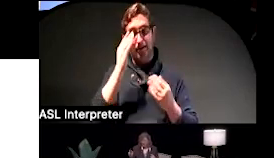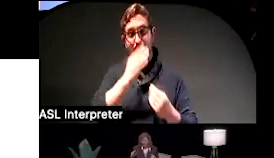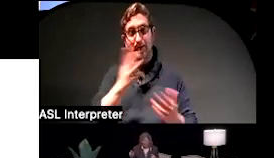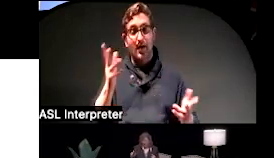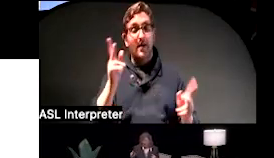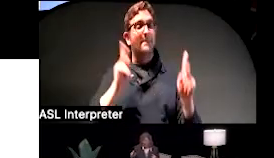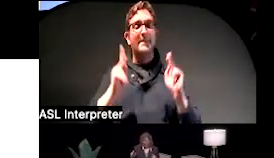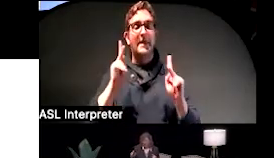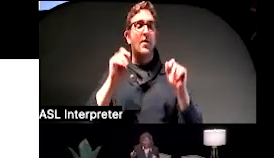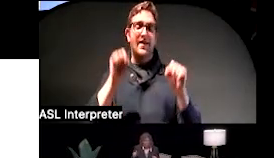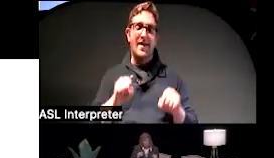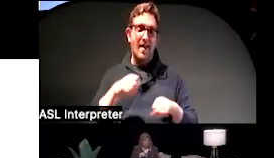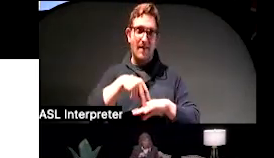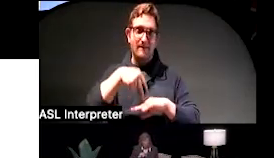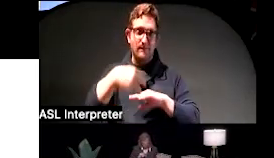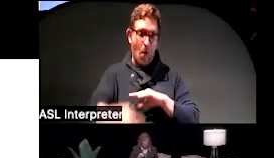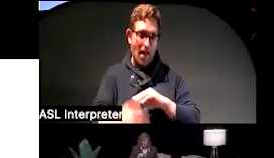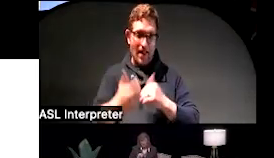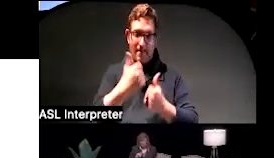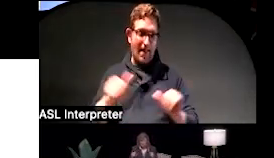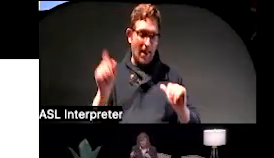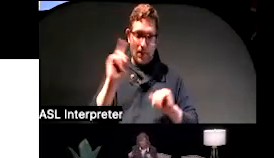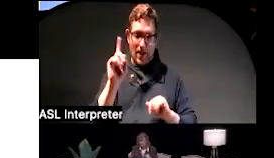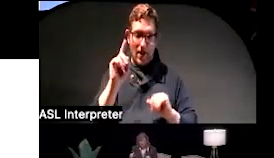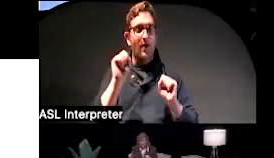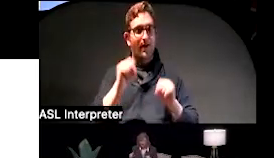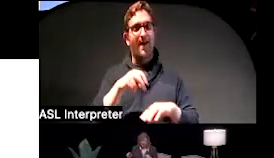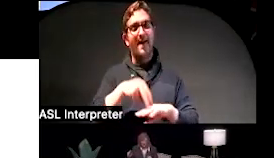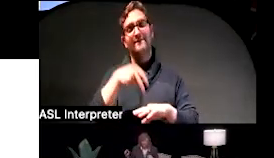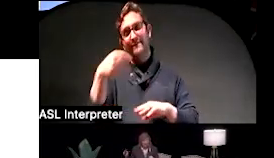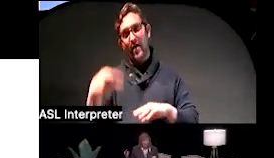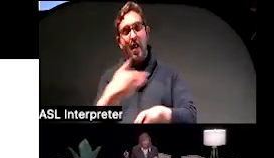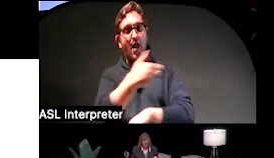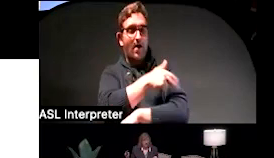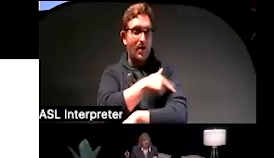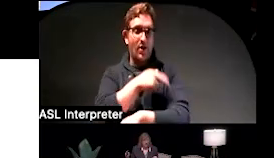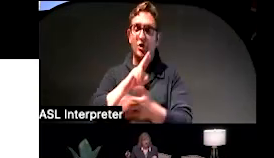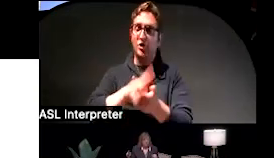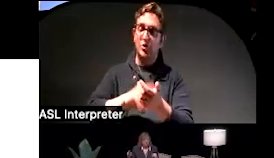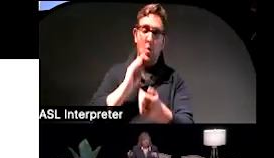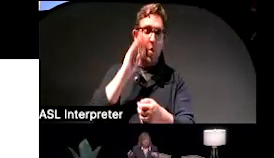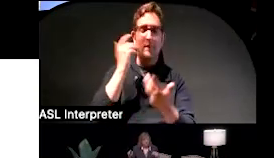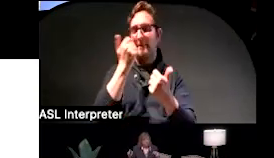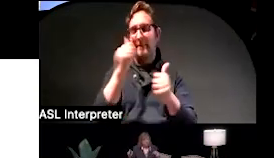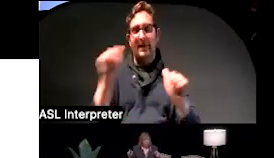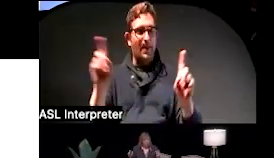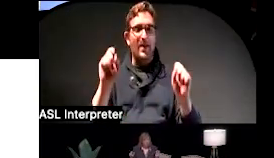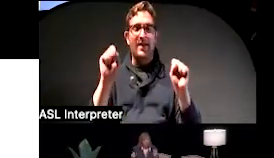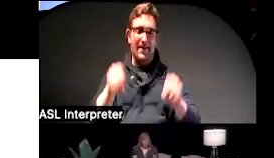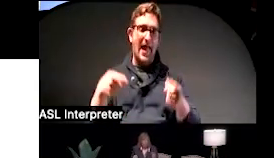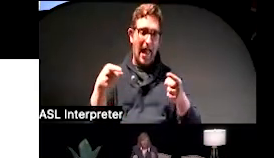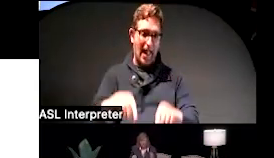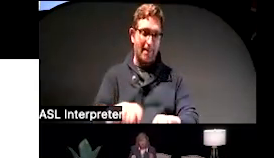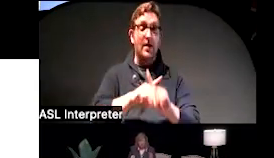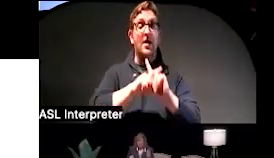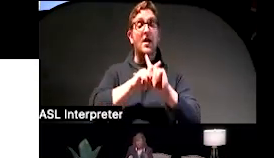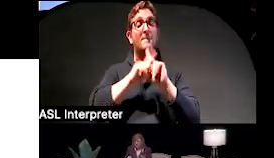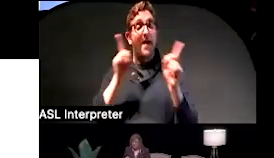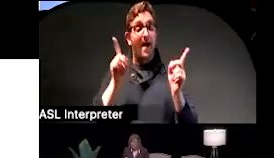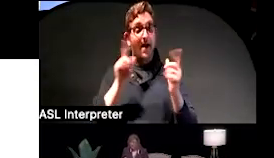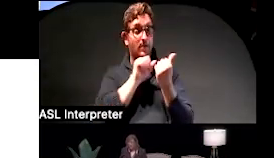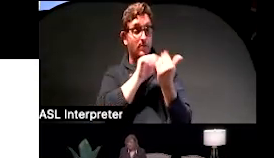fall anywhere. You can fall in assisted living, you can fall in a nursing home, you can fall anywhere. But addressing